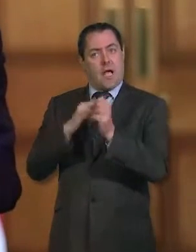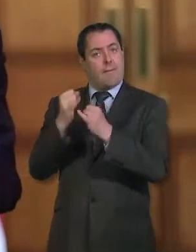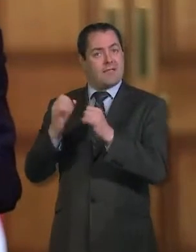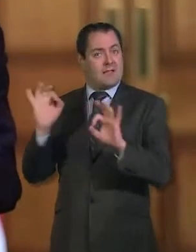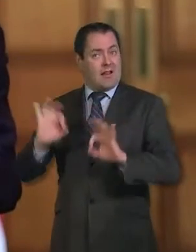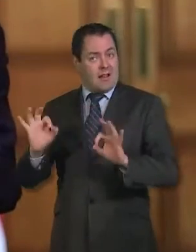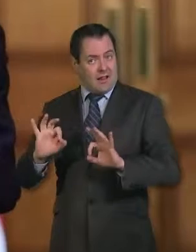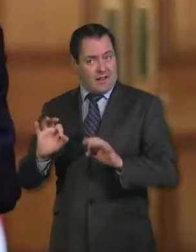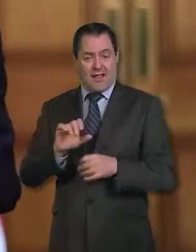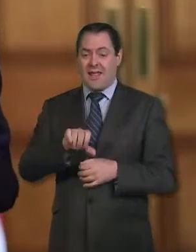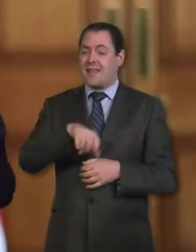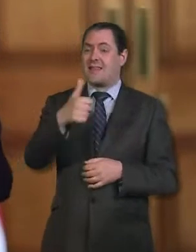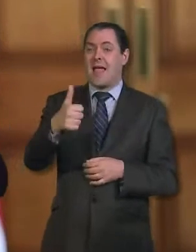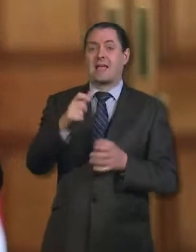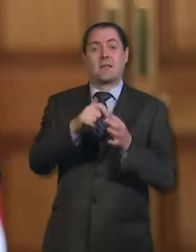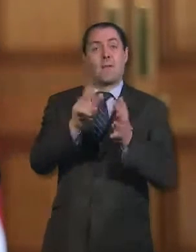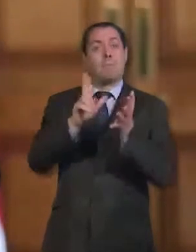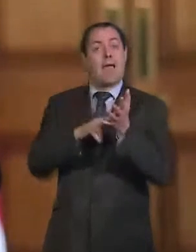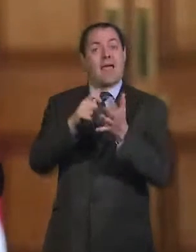LBC.